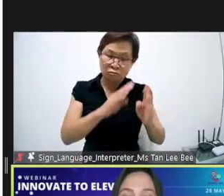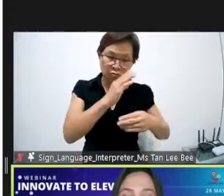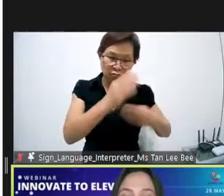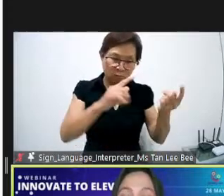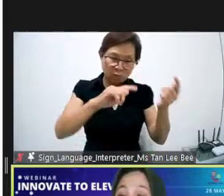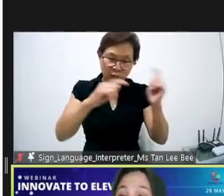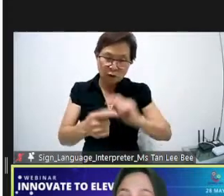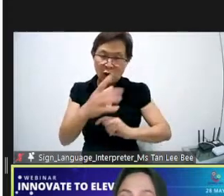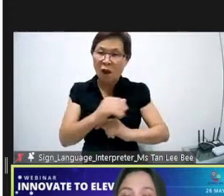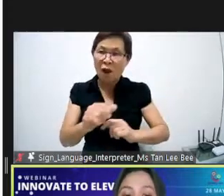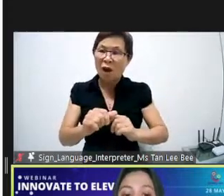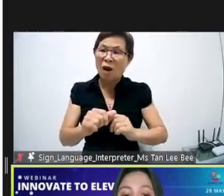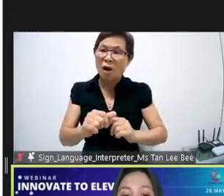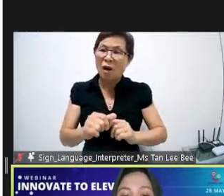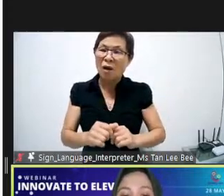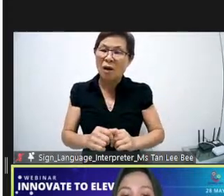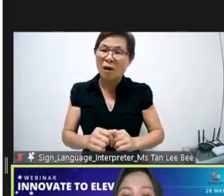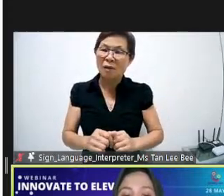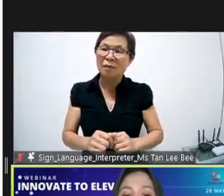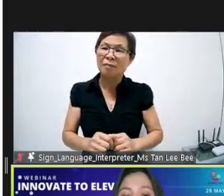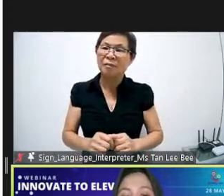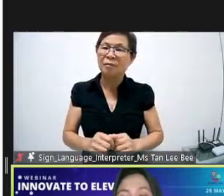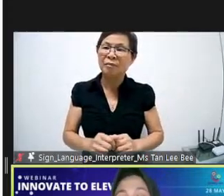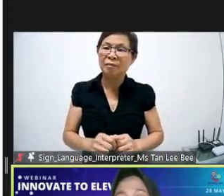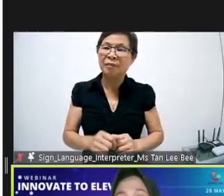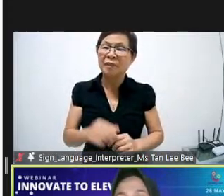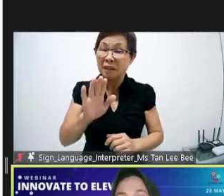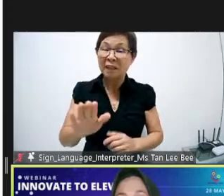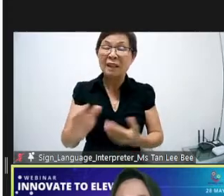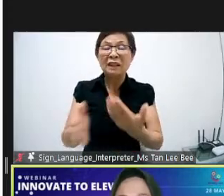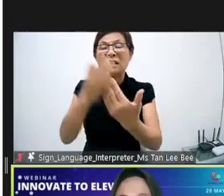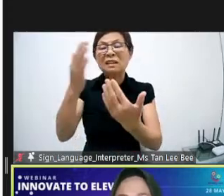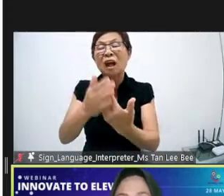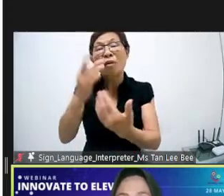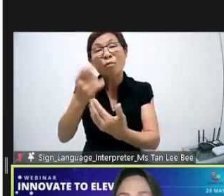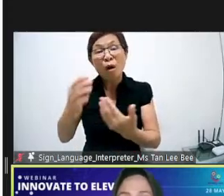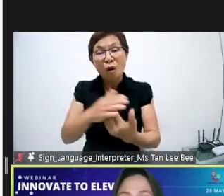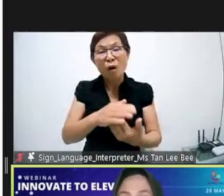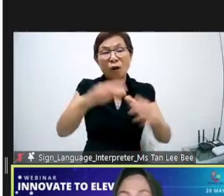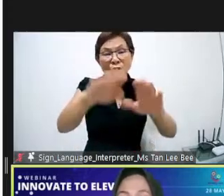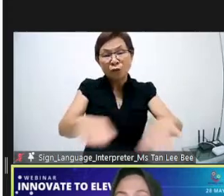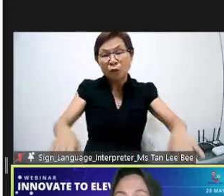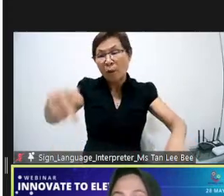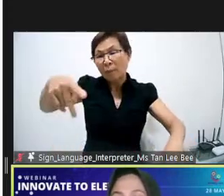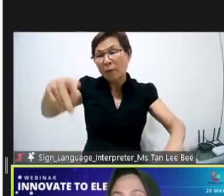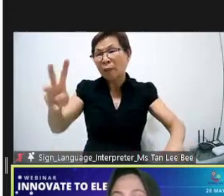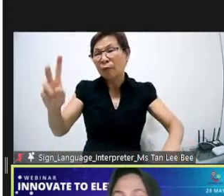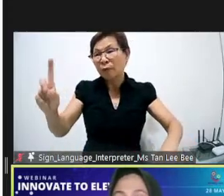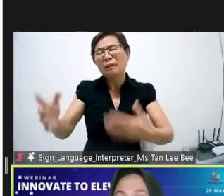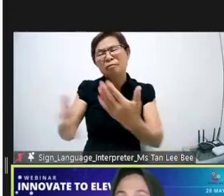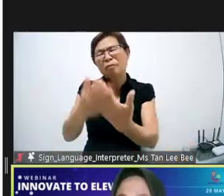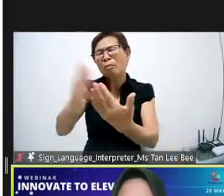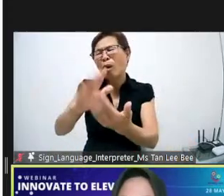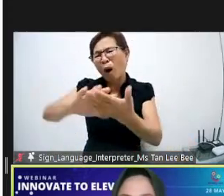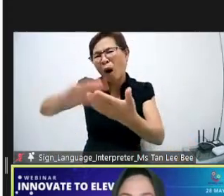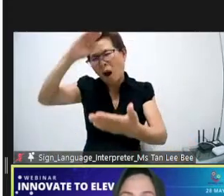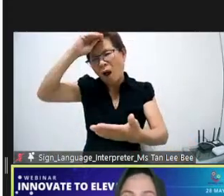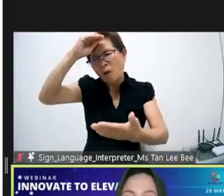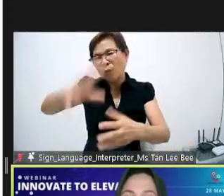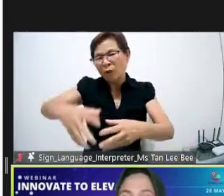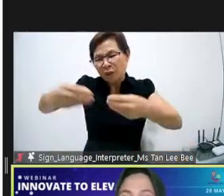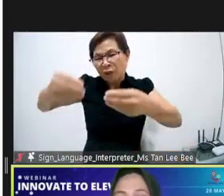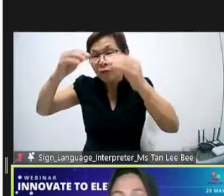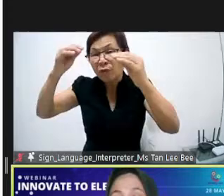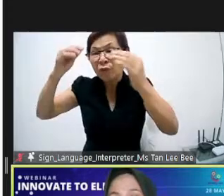interest in better learning so that they are easier to understand, which will ultimately provide knowledge